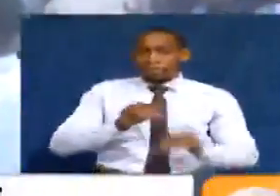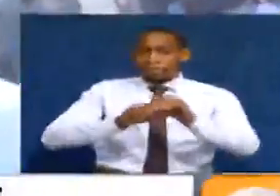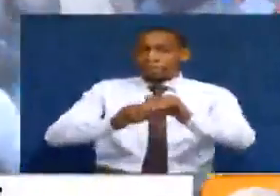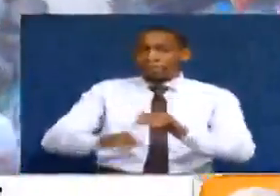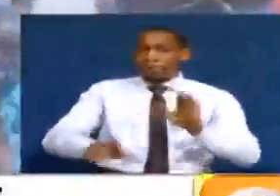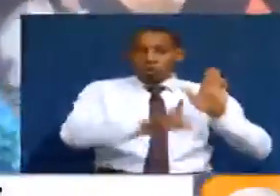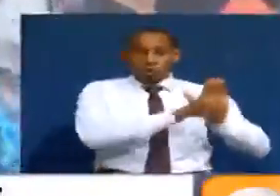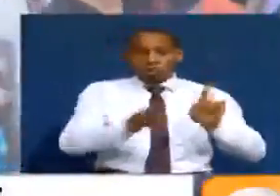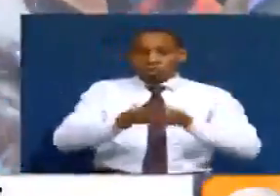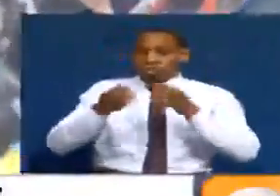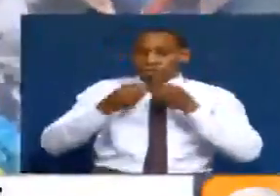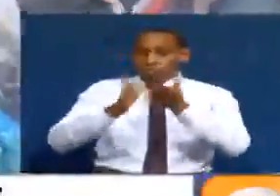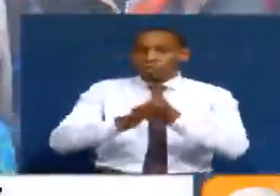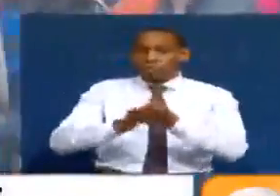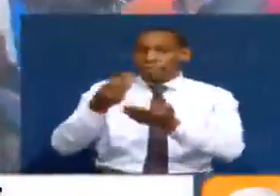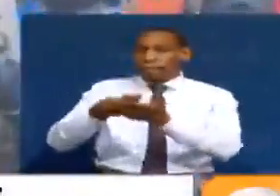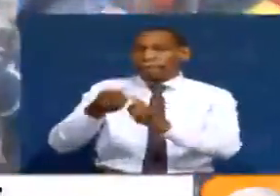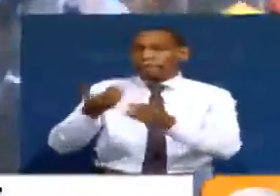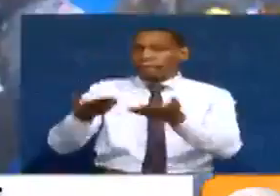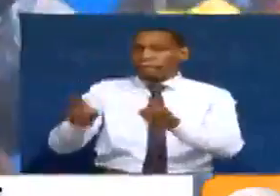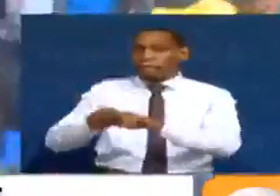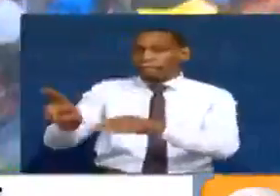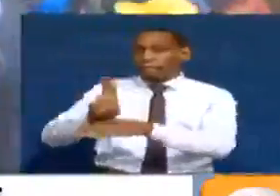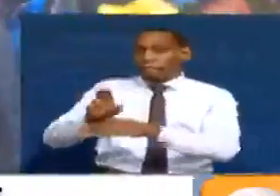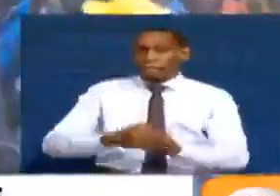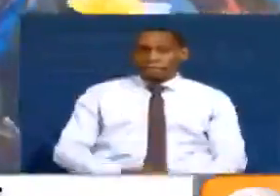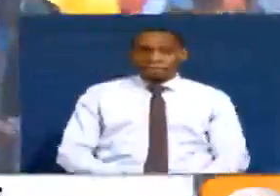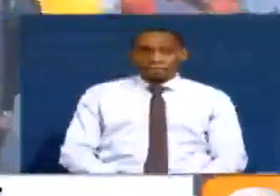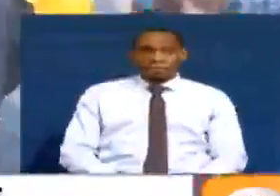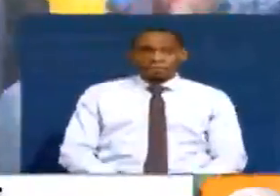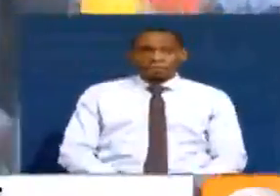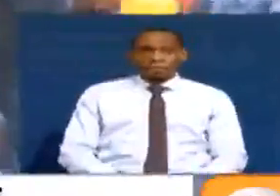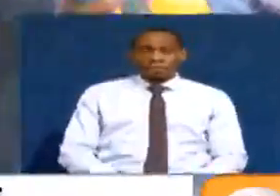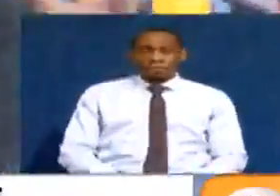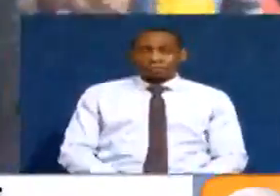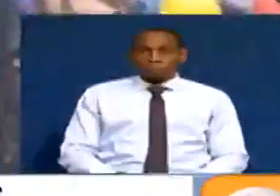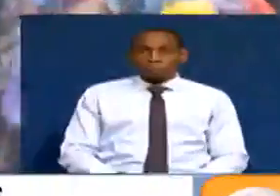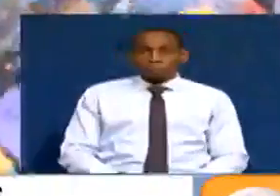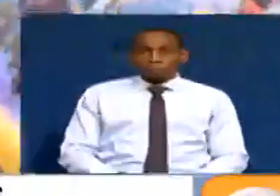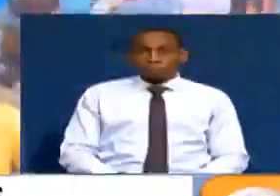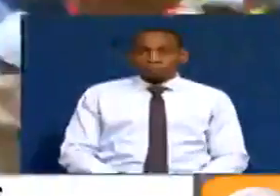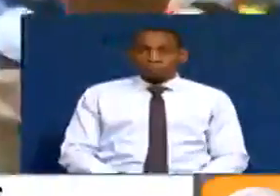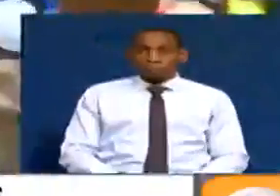Act and disclose all sources of funds and expenditure? Sam Gituku, Citizen TV, Nairobi.